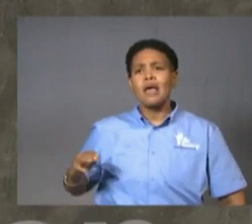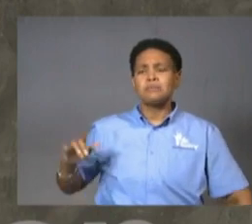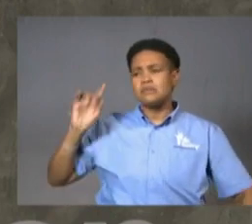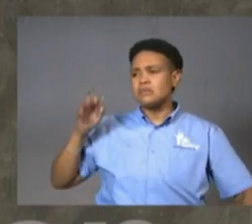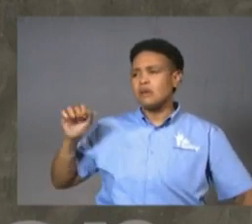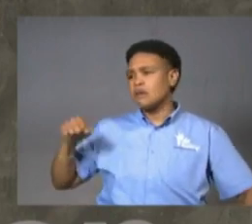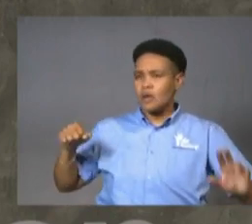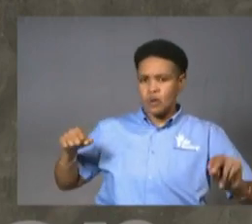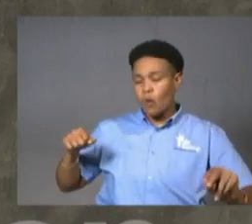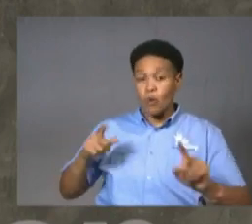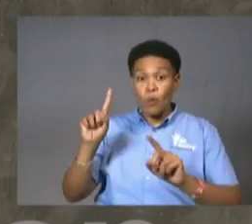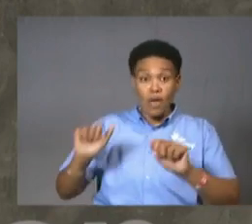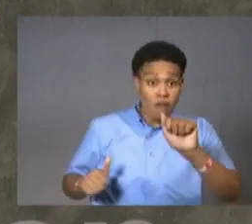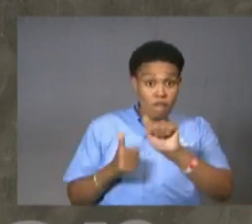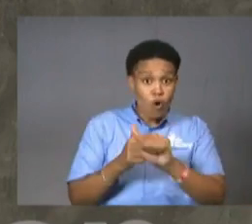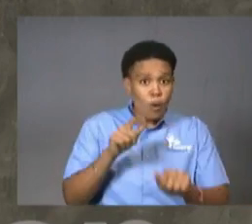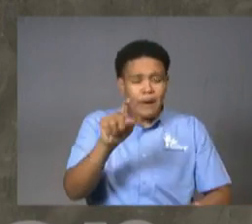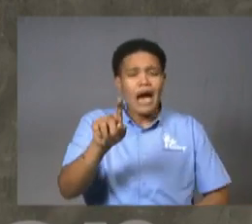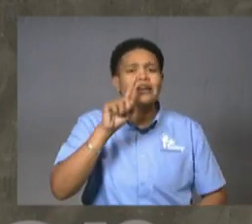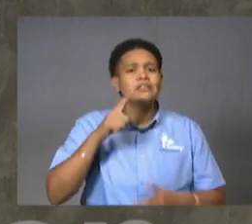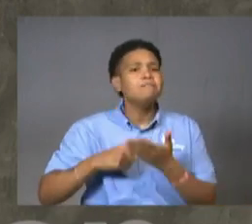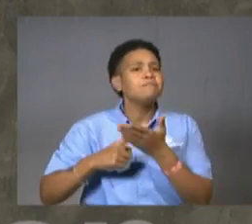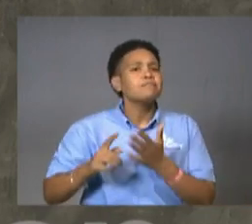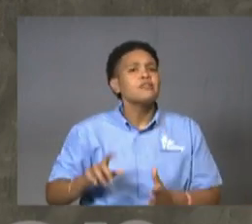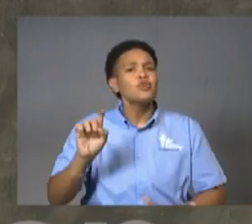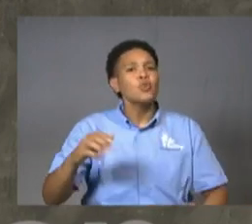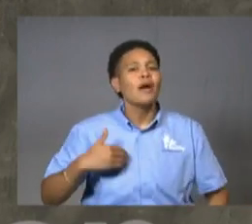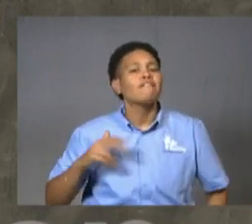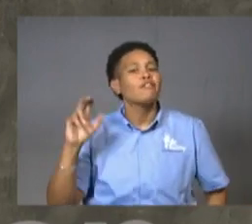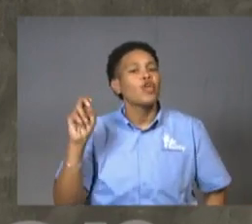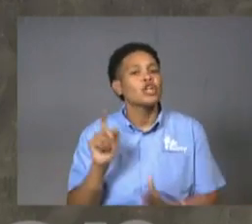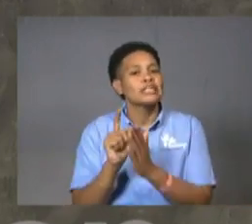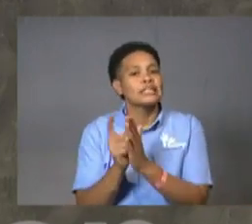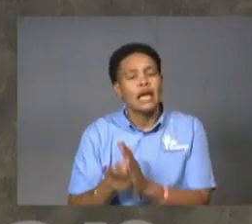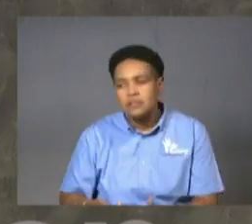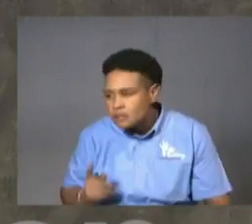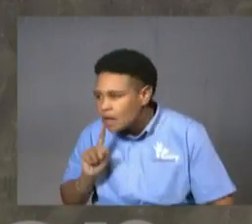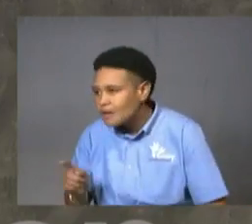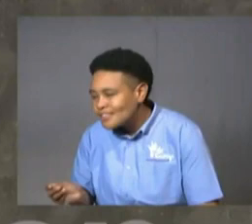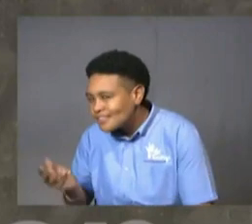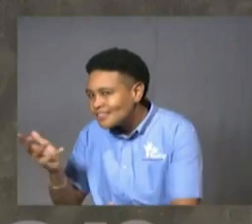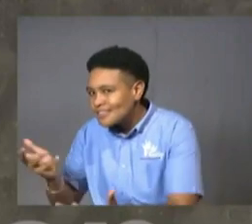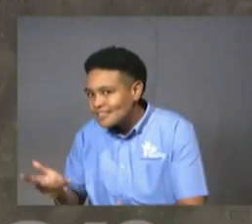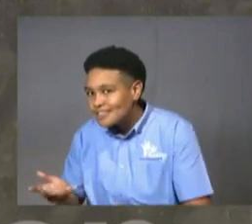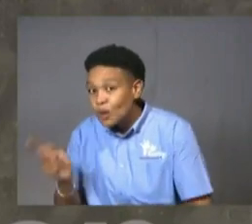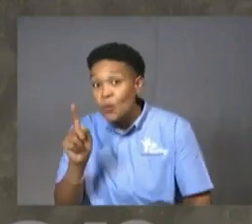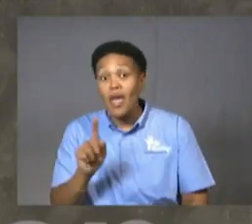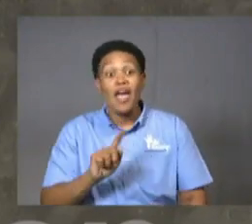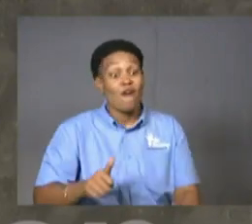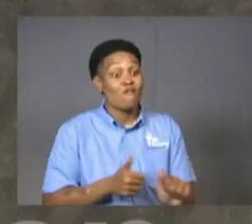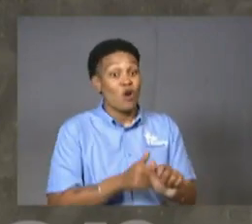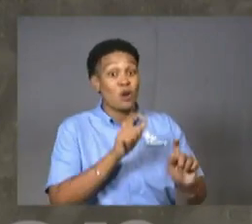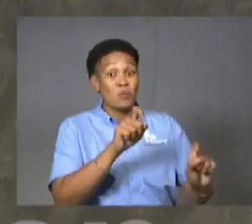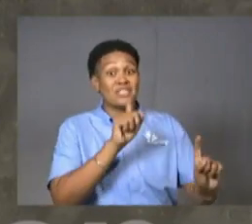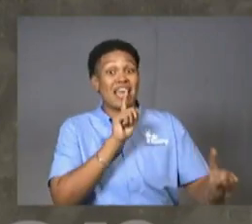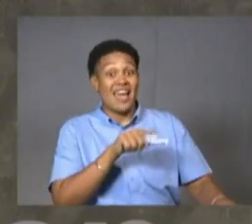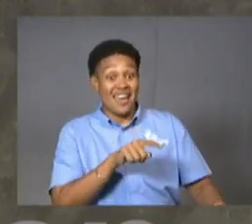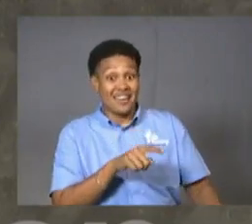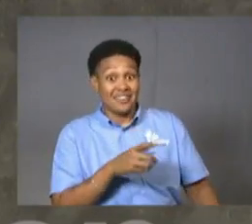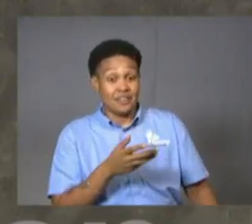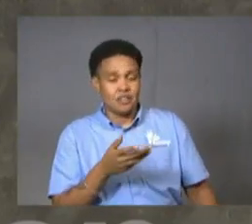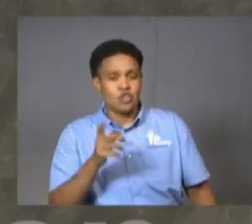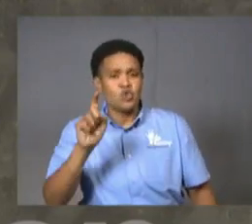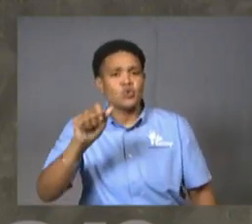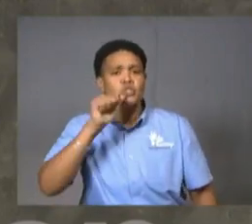follow-up question is asked, the debater shall have 30 seconds to provide the answer. where a follow-up question is asked, it shall